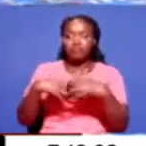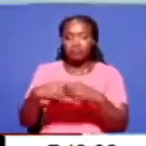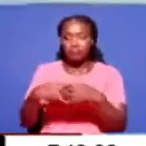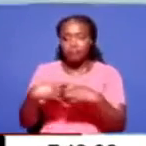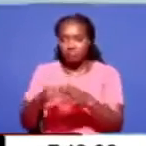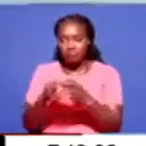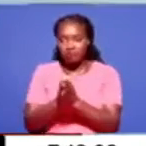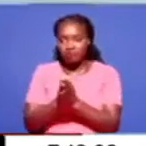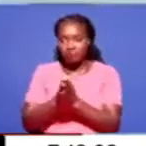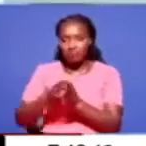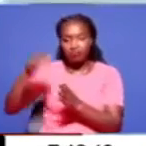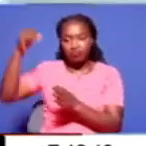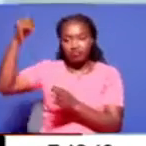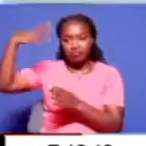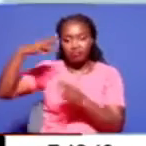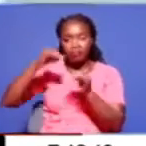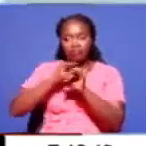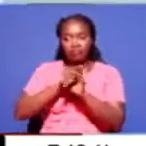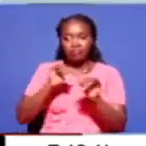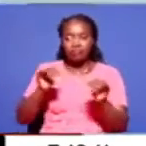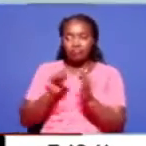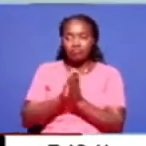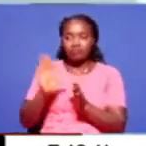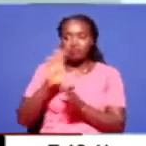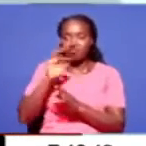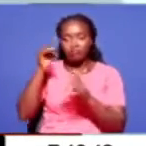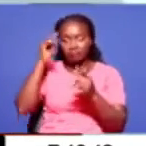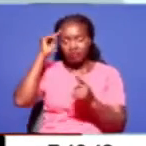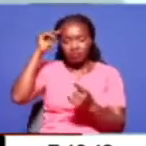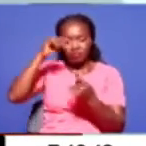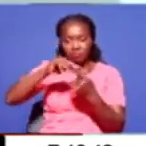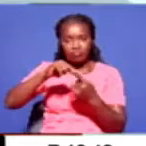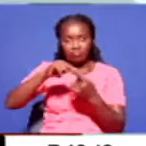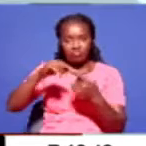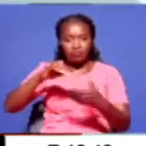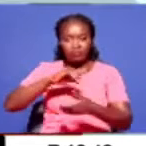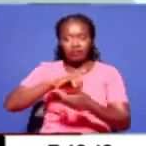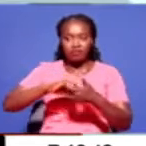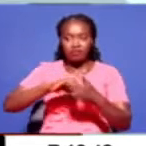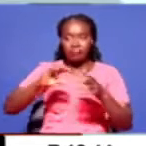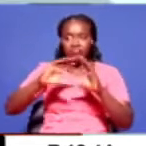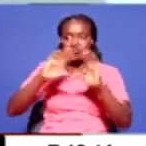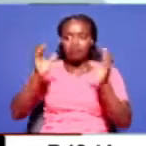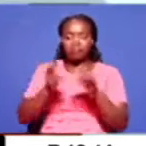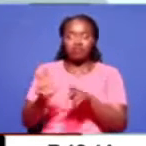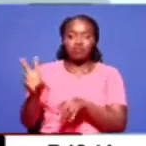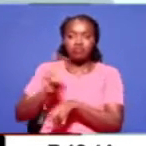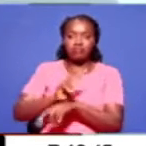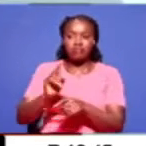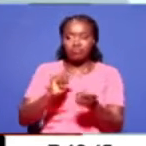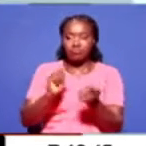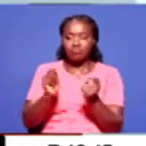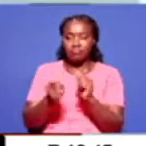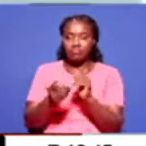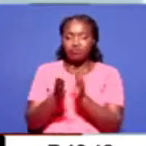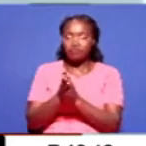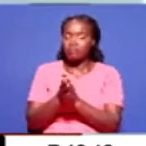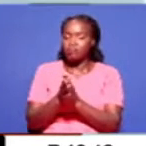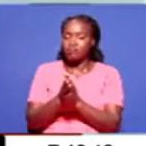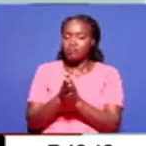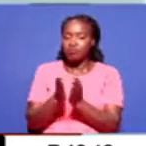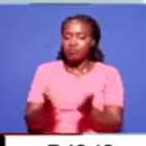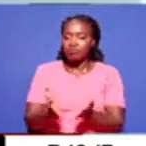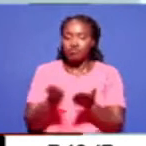safi. Africa is determined to engage in global value chains and enhance intra-African